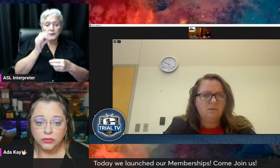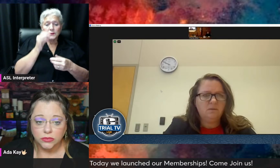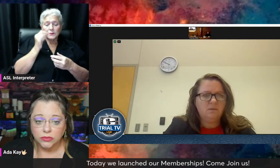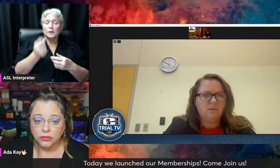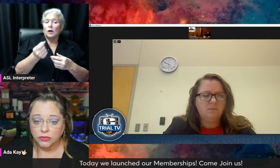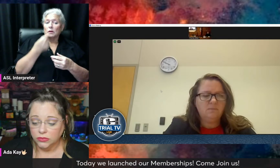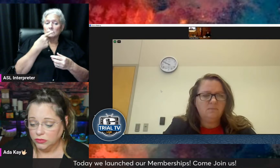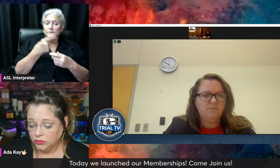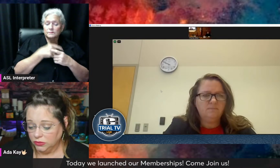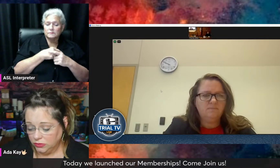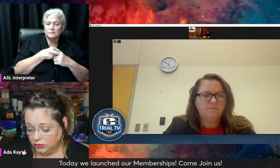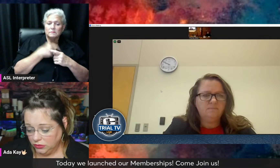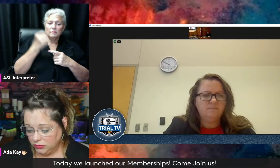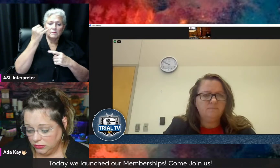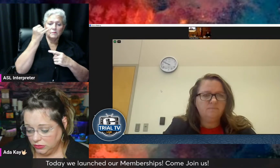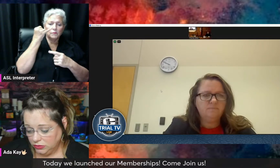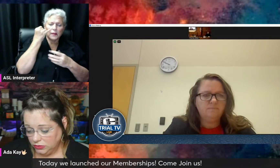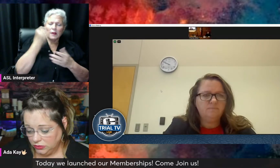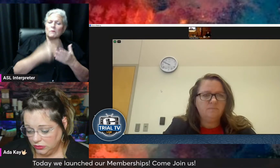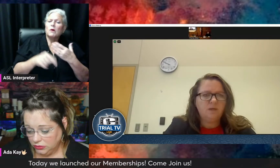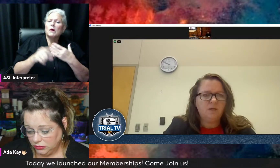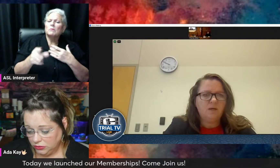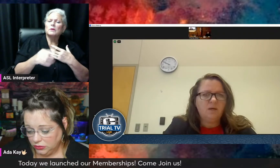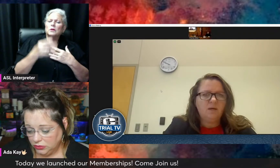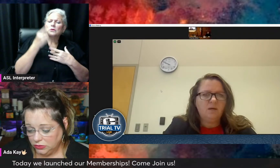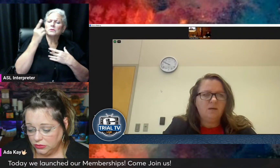And if you know, what would those dangers be?